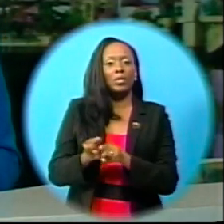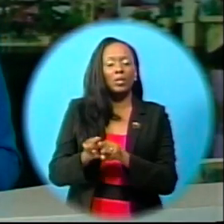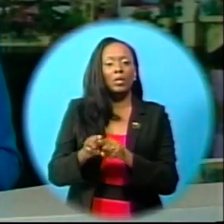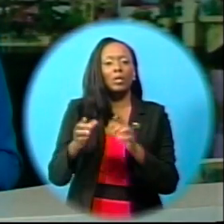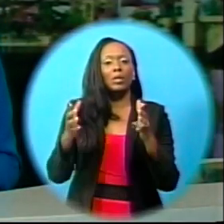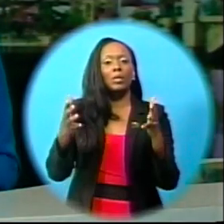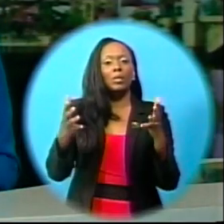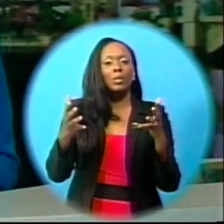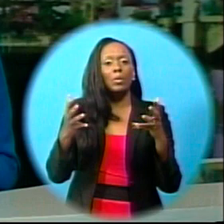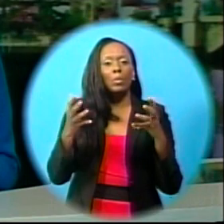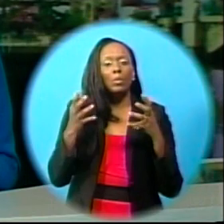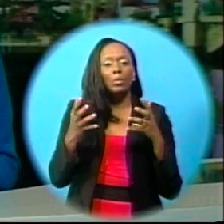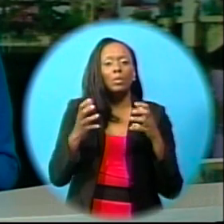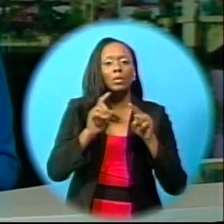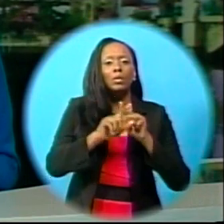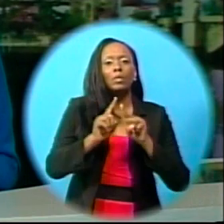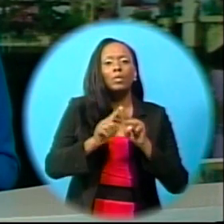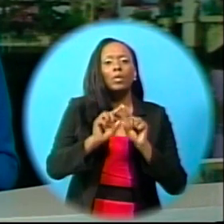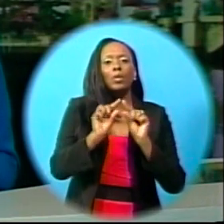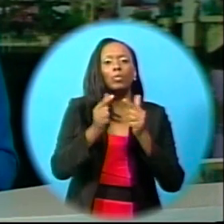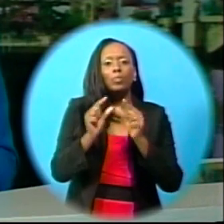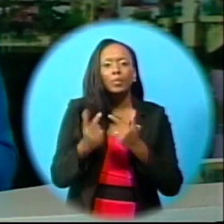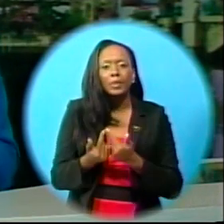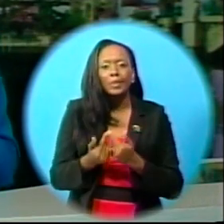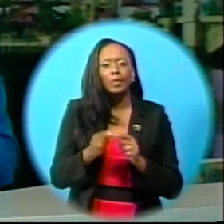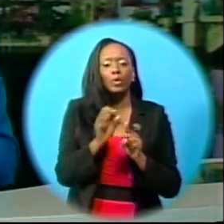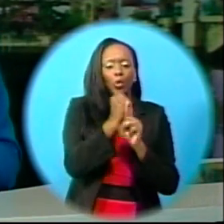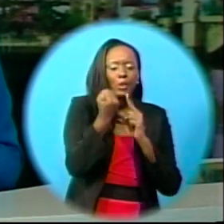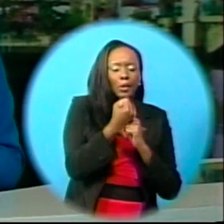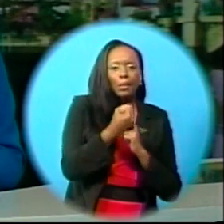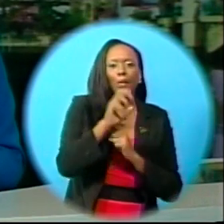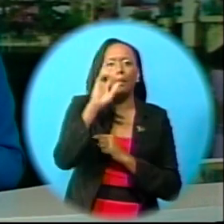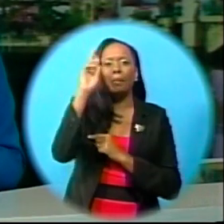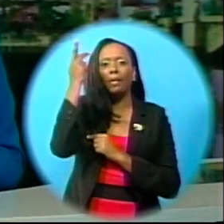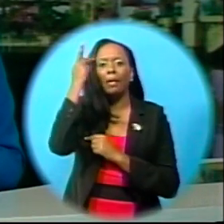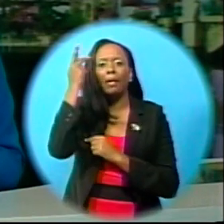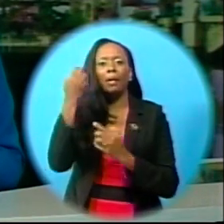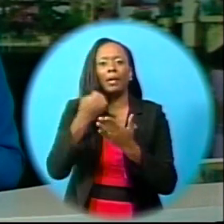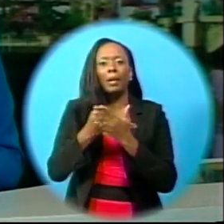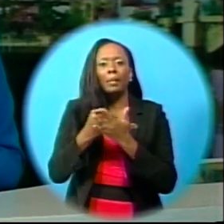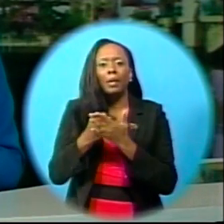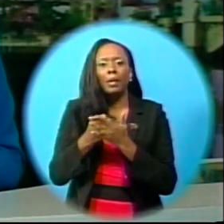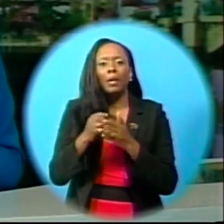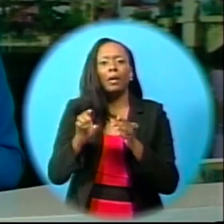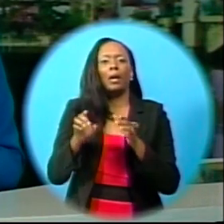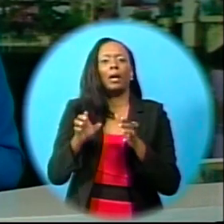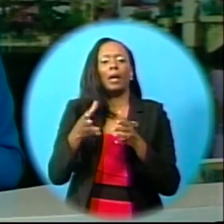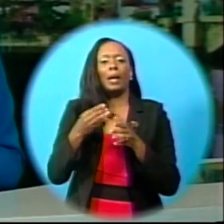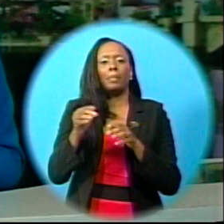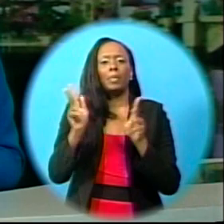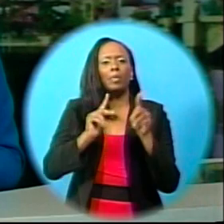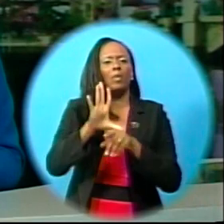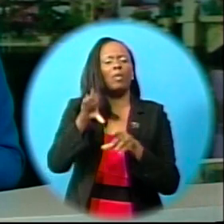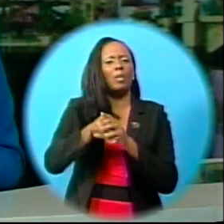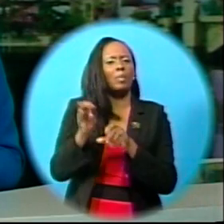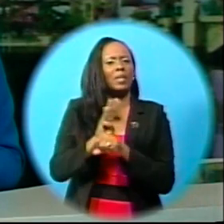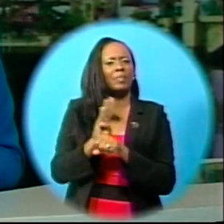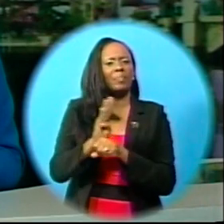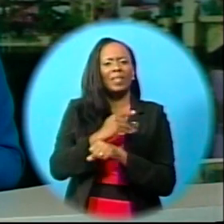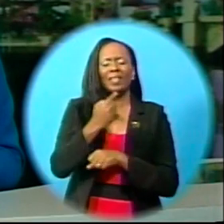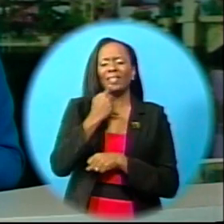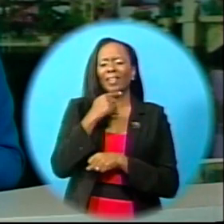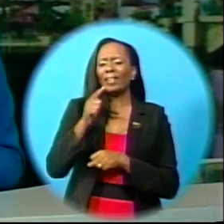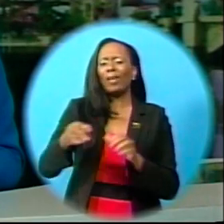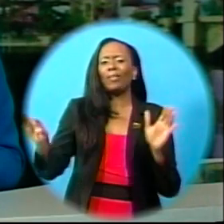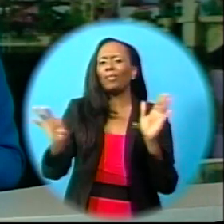Mr. Paul called out a number of social, political and economic groups, including Barbados's business class, who he says have failed